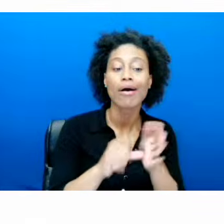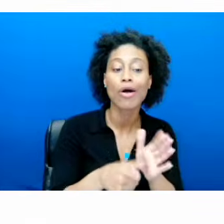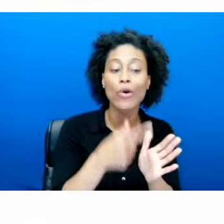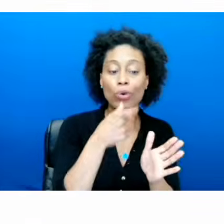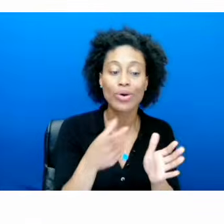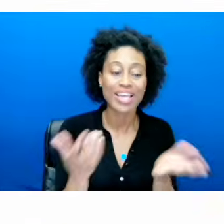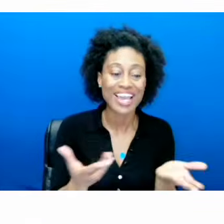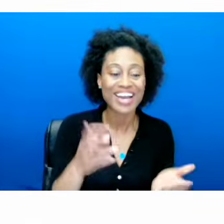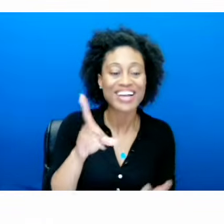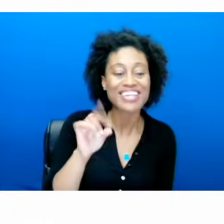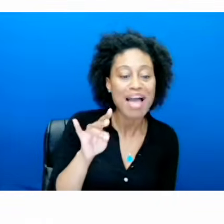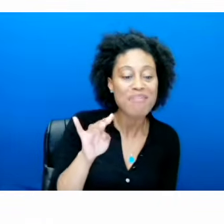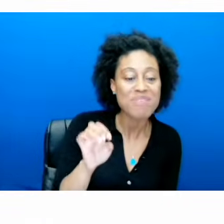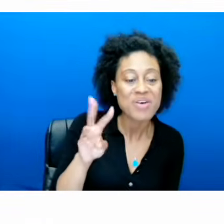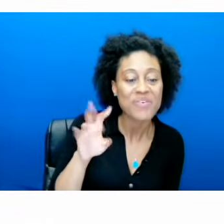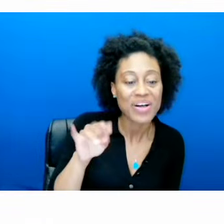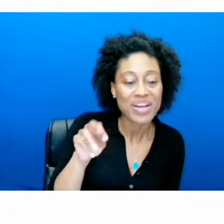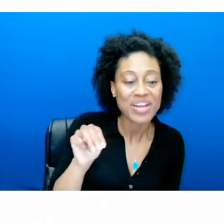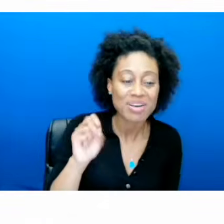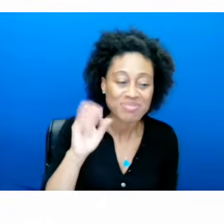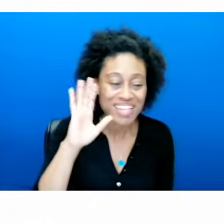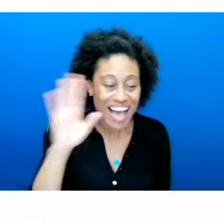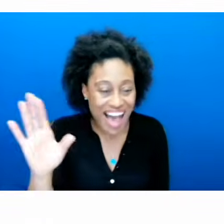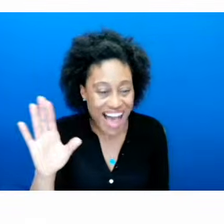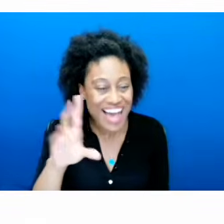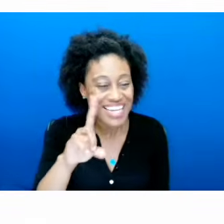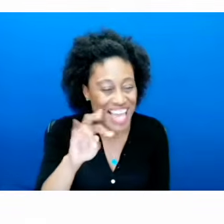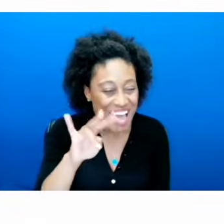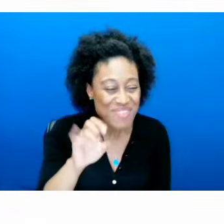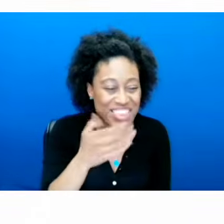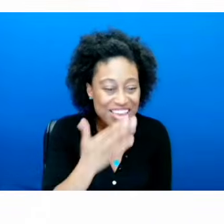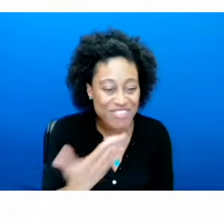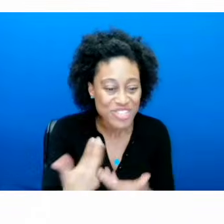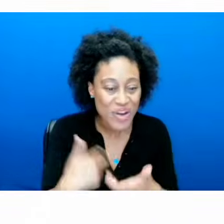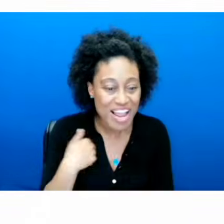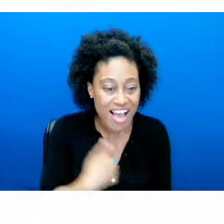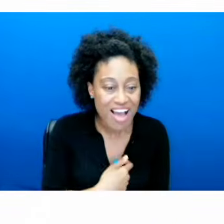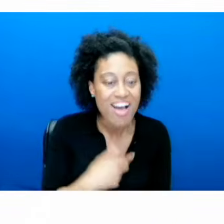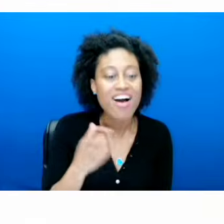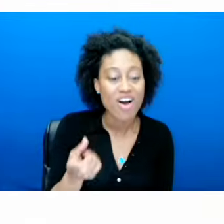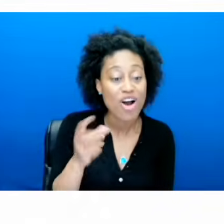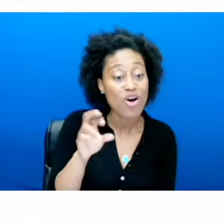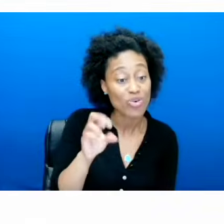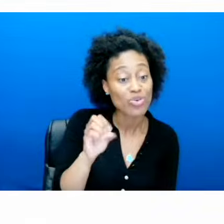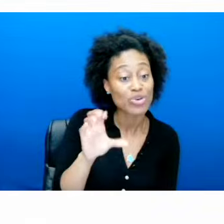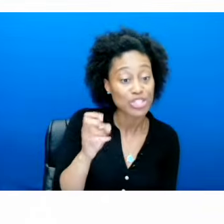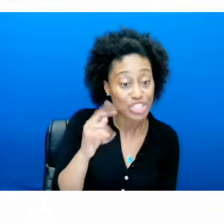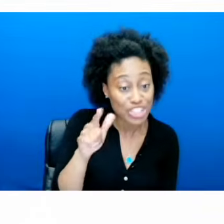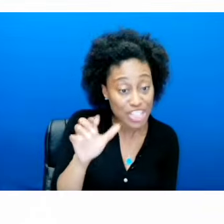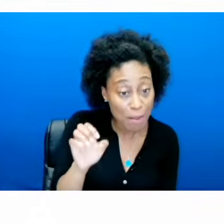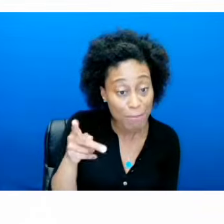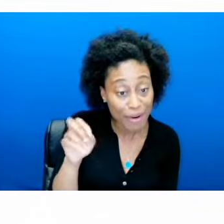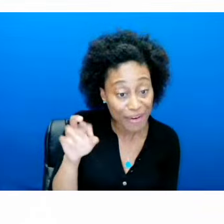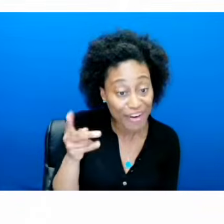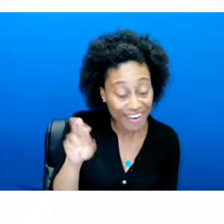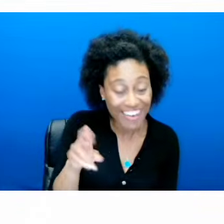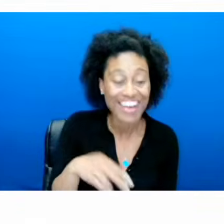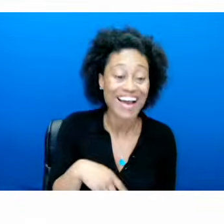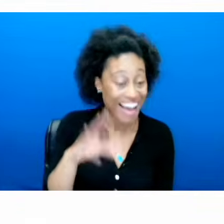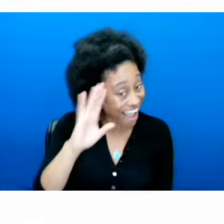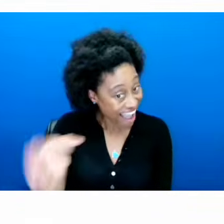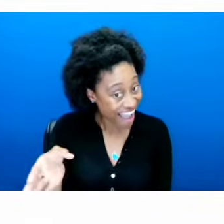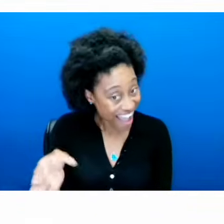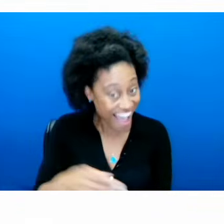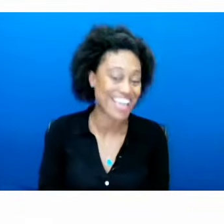Debbie Williams saying hello. Hello, Debbie. Thank you for joining us. We've also got Rochelle Parker. Hi,